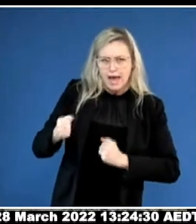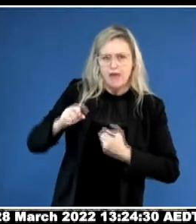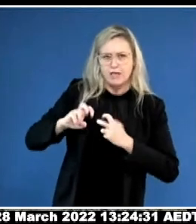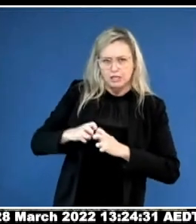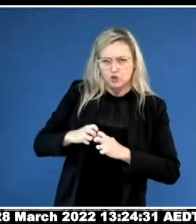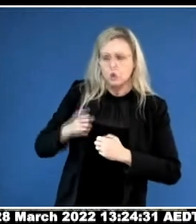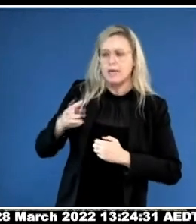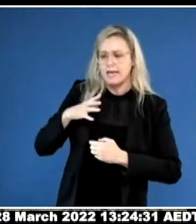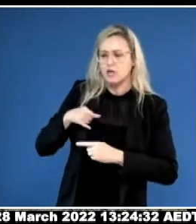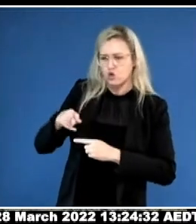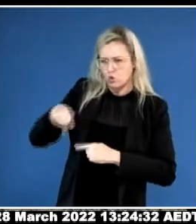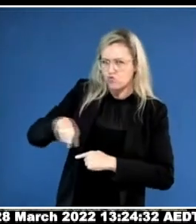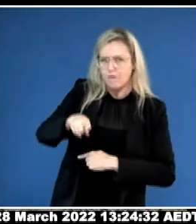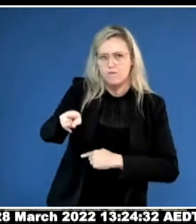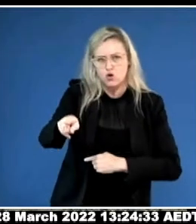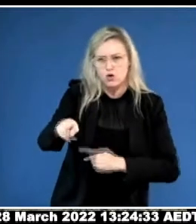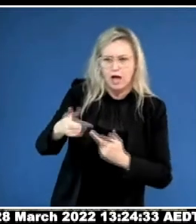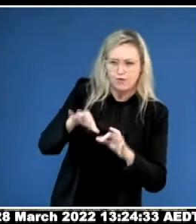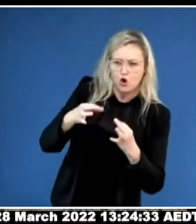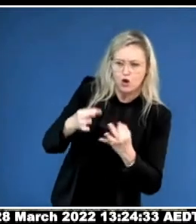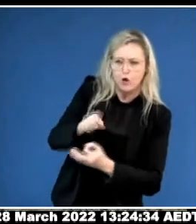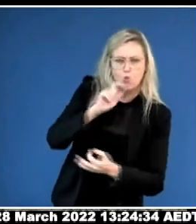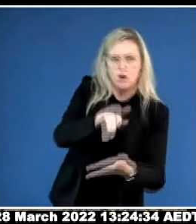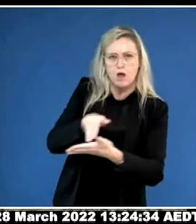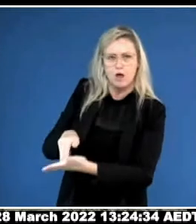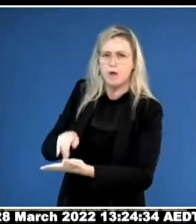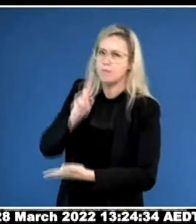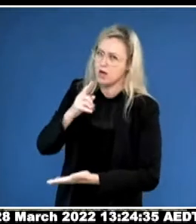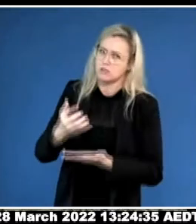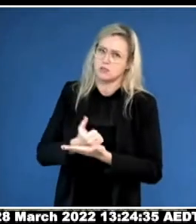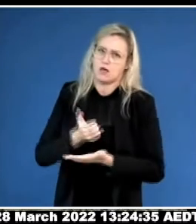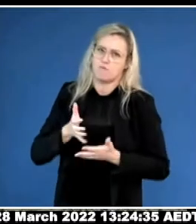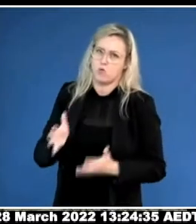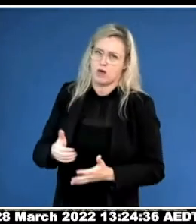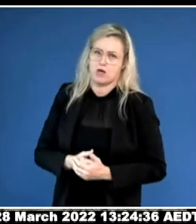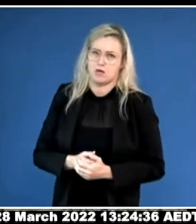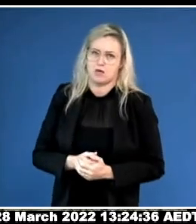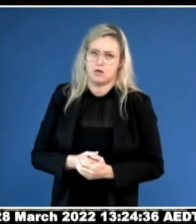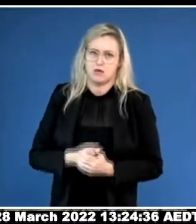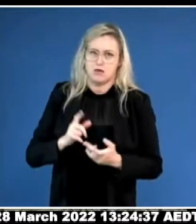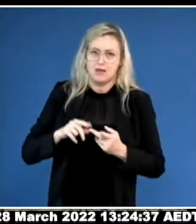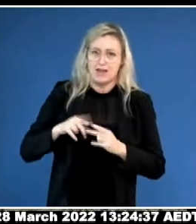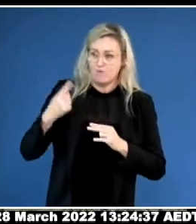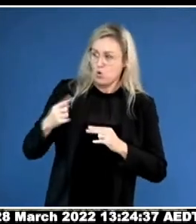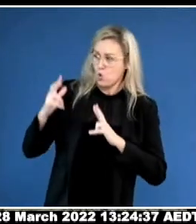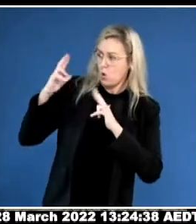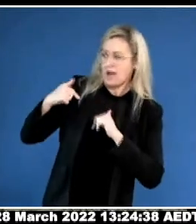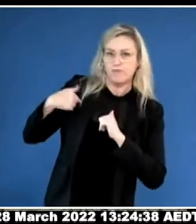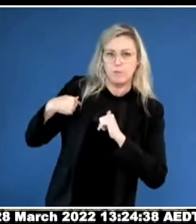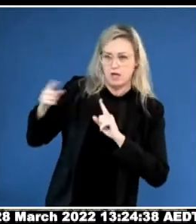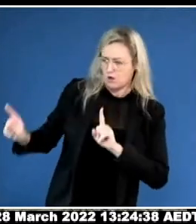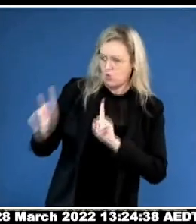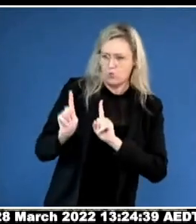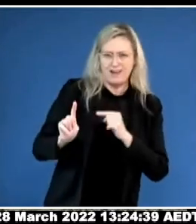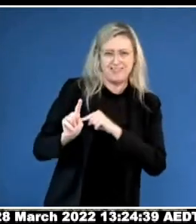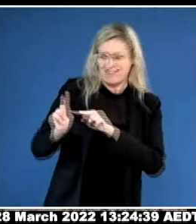a safe way. It is not safe to ask a person risk assessments with a carer in the room. It is not safe to do it over the